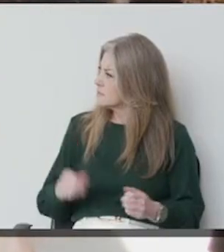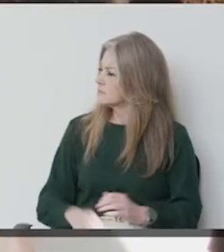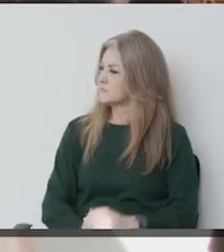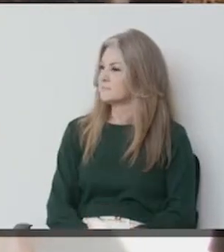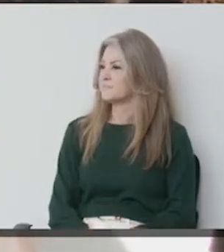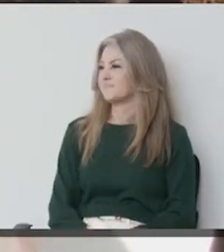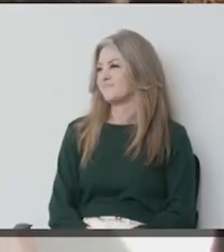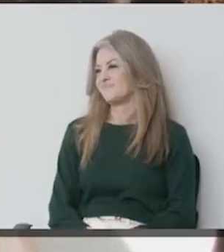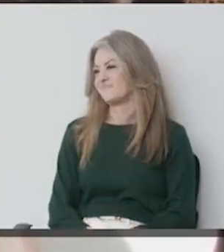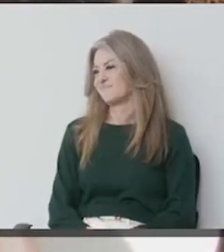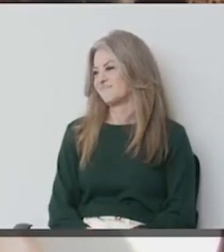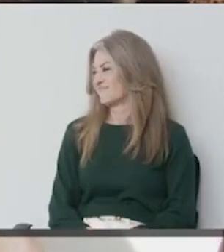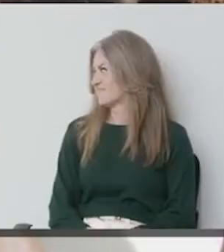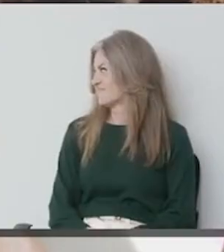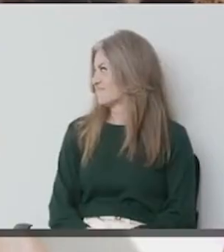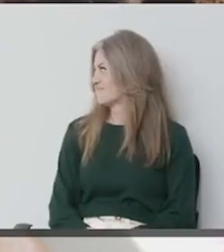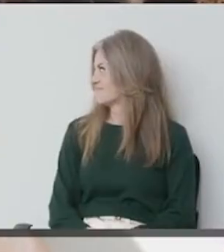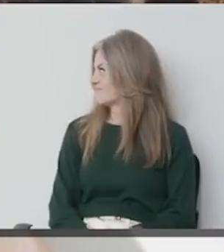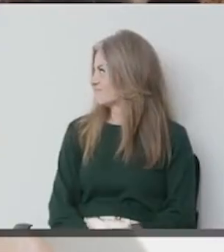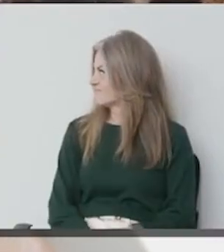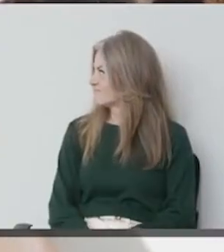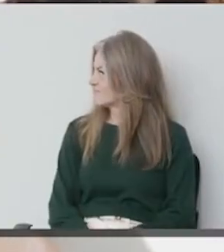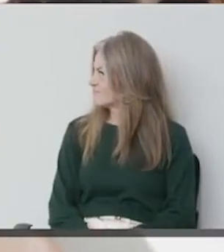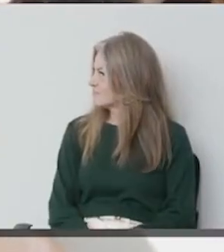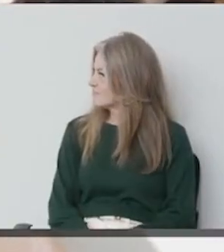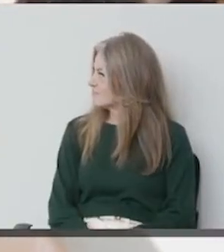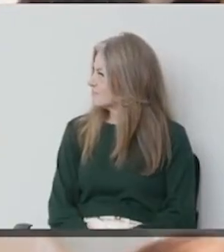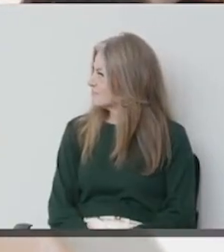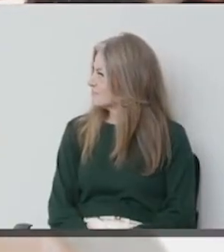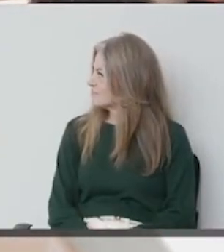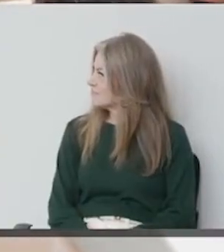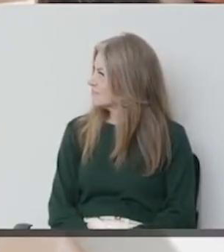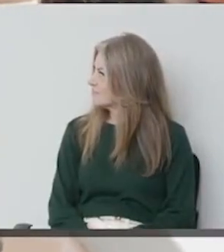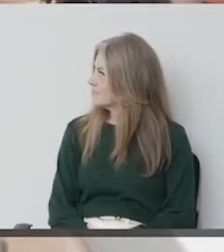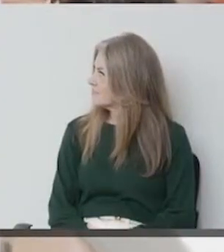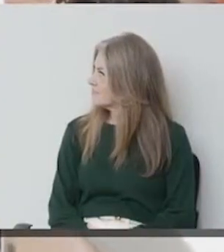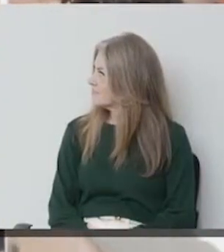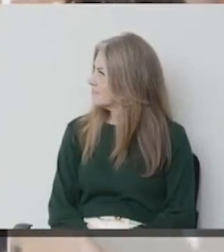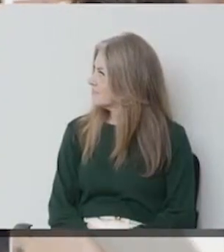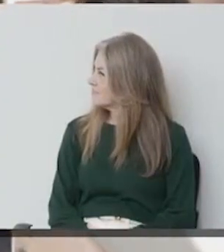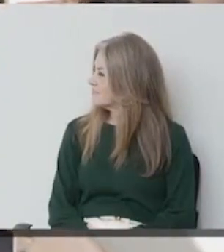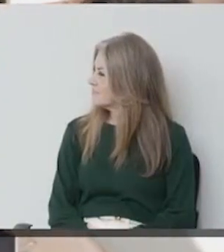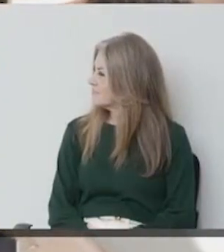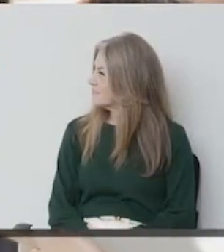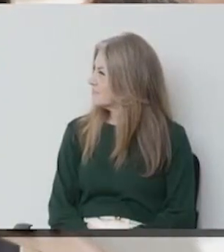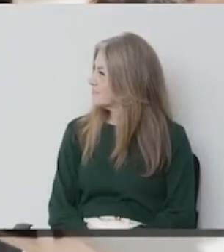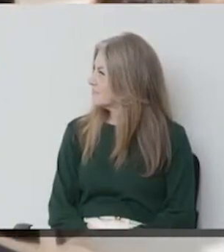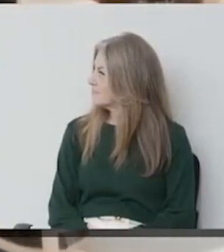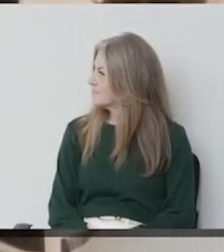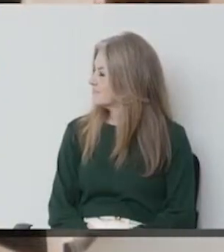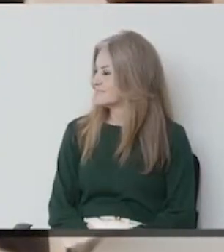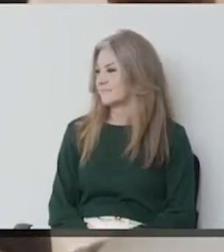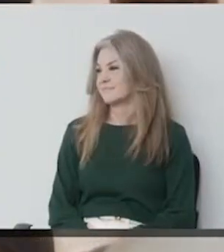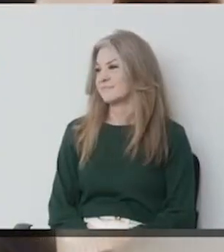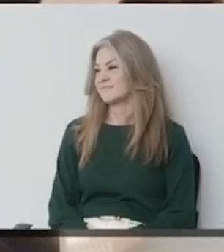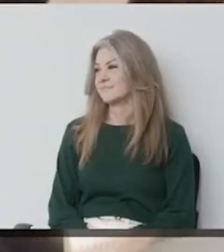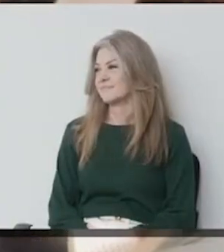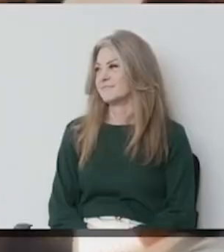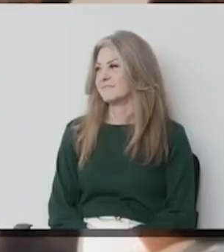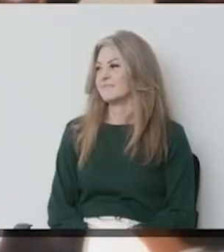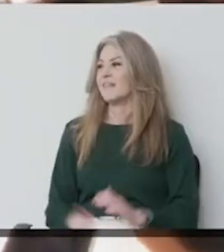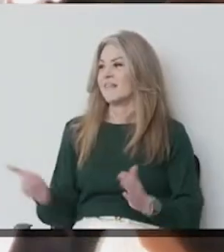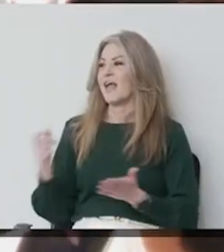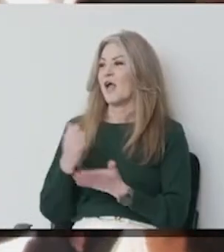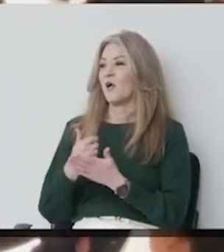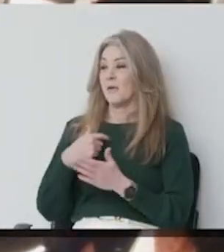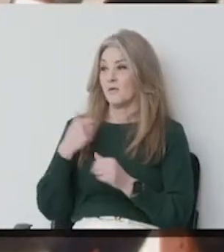make on accessibility. I got this giant 6-foot keyboard to help you